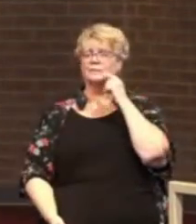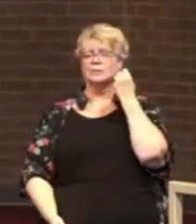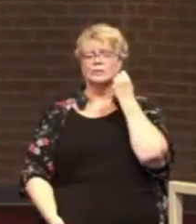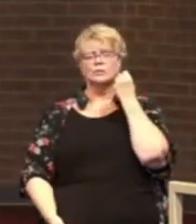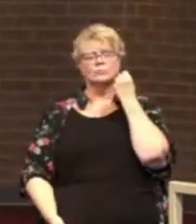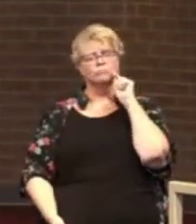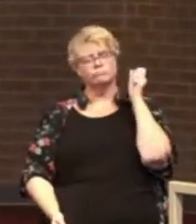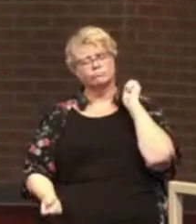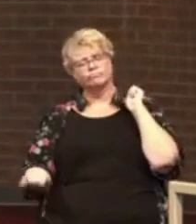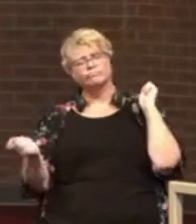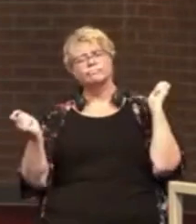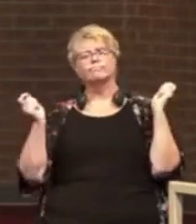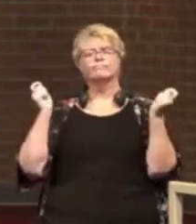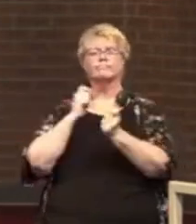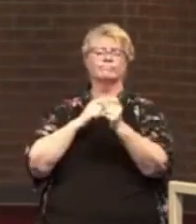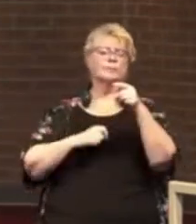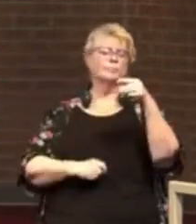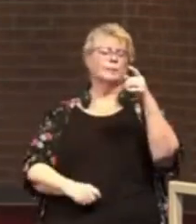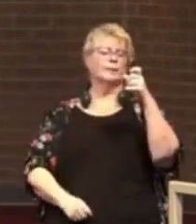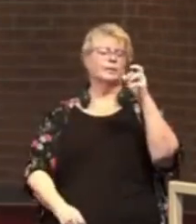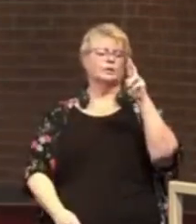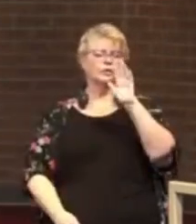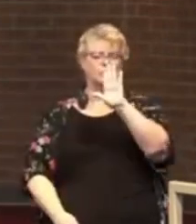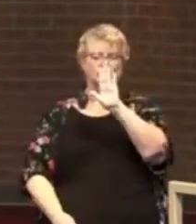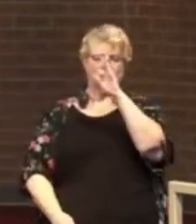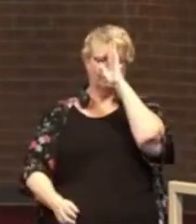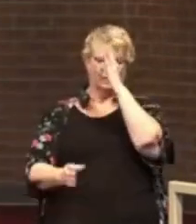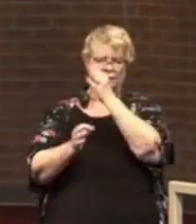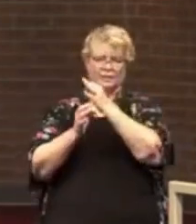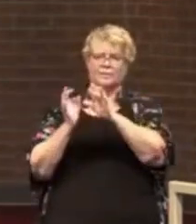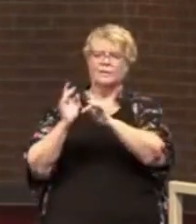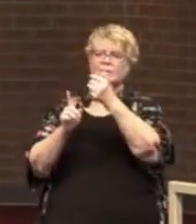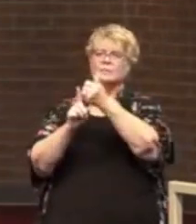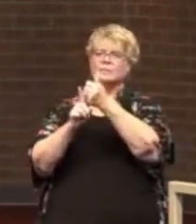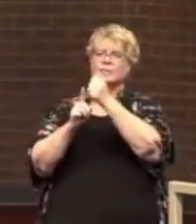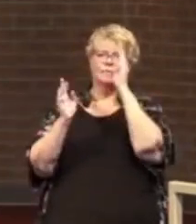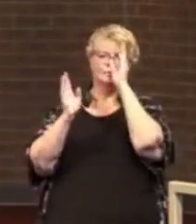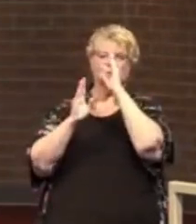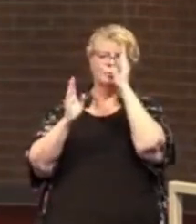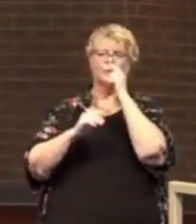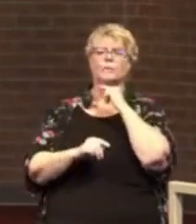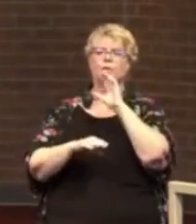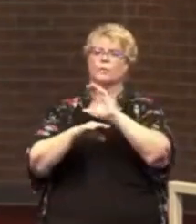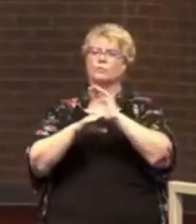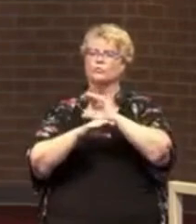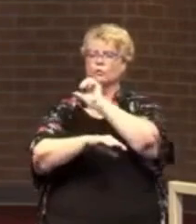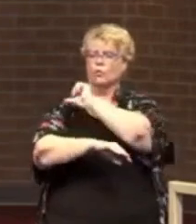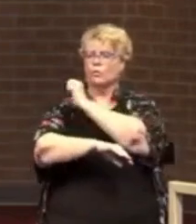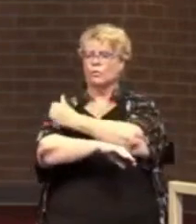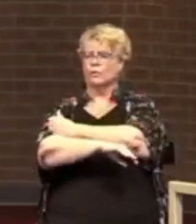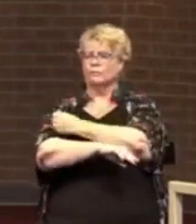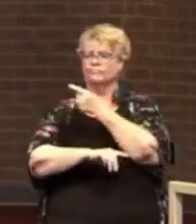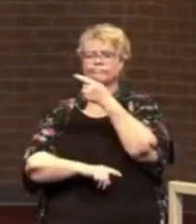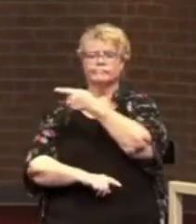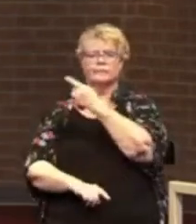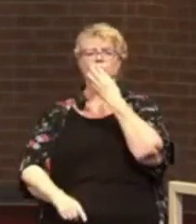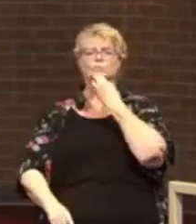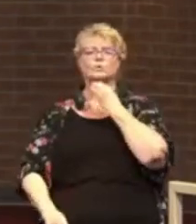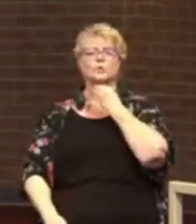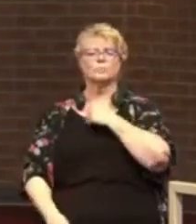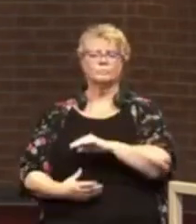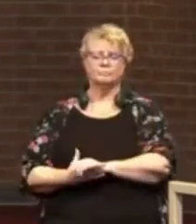Peter's faith that he soon finds himself in trouble with the church authorities back in Jerusalem. And